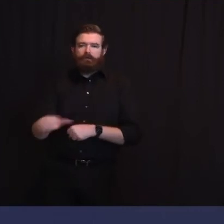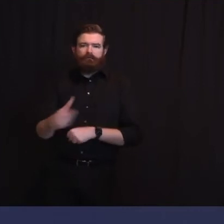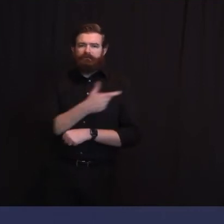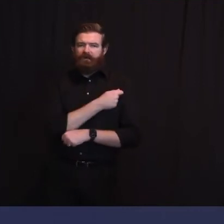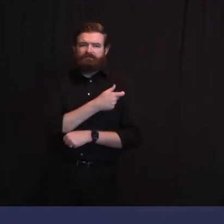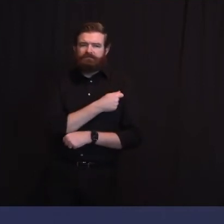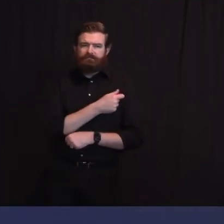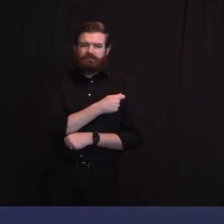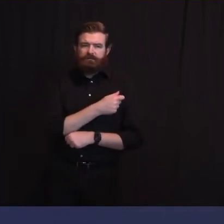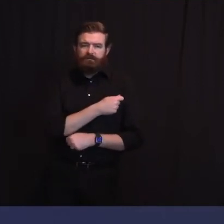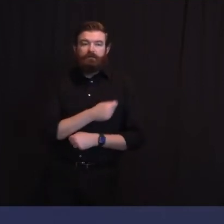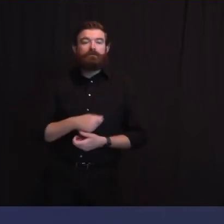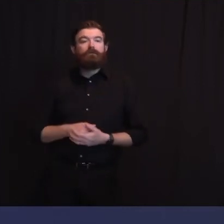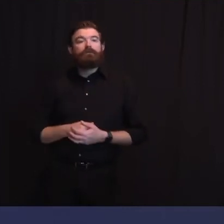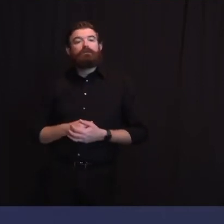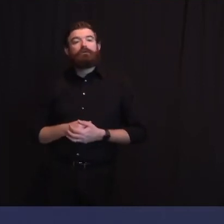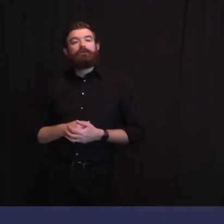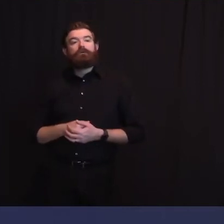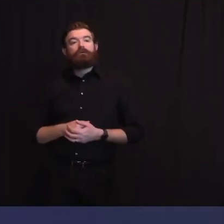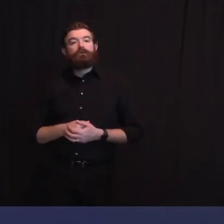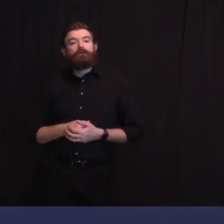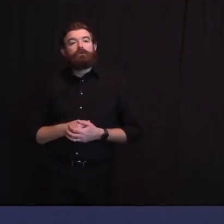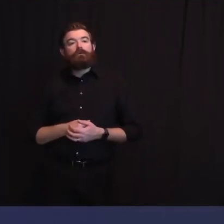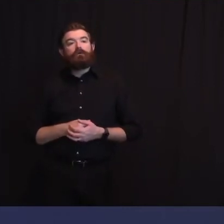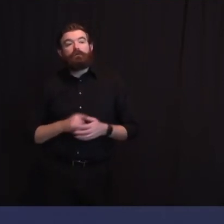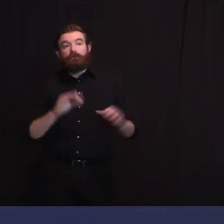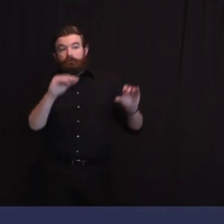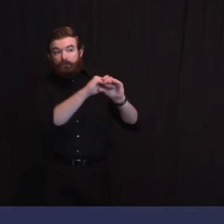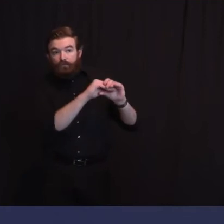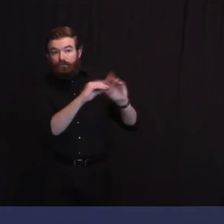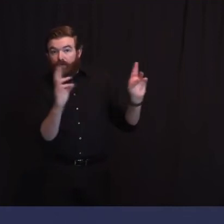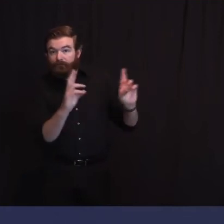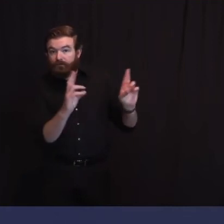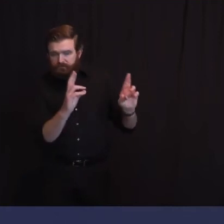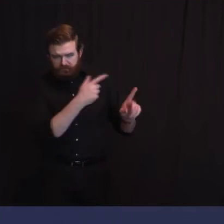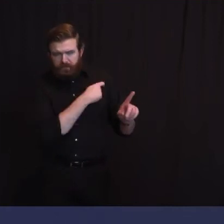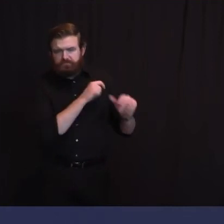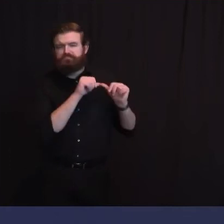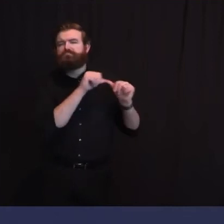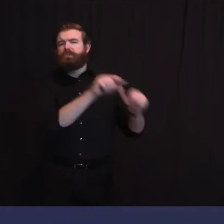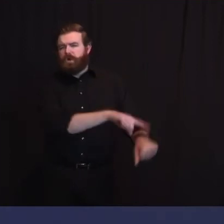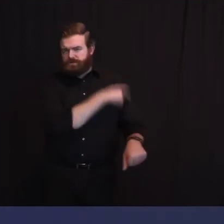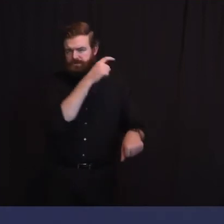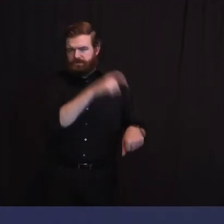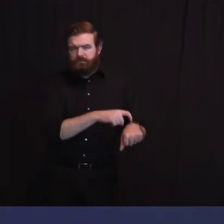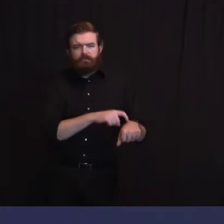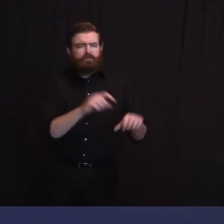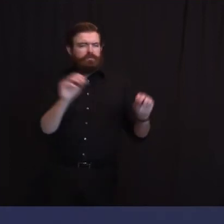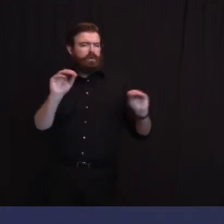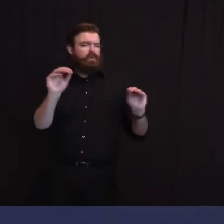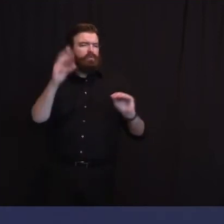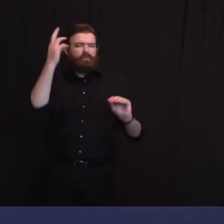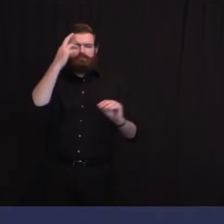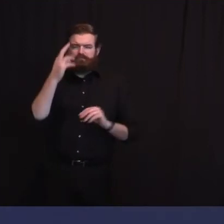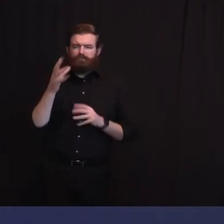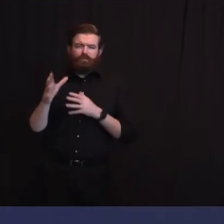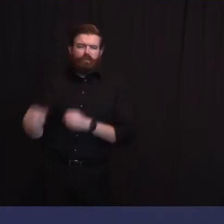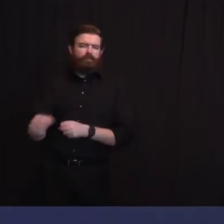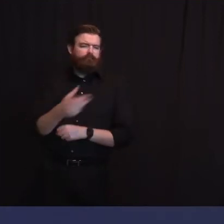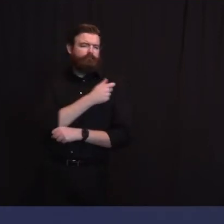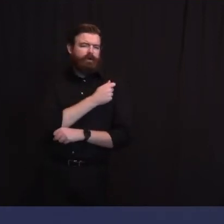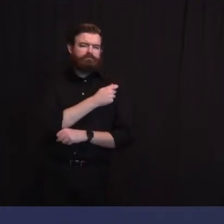These doses, as long as they're stored properly, have a significant shelf life. There is no reason whatsoever to do that. And in fact, this